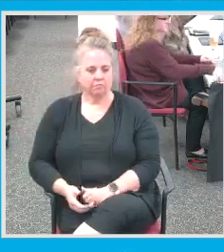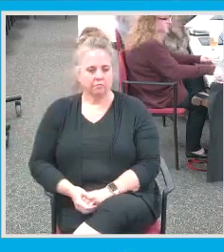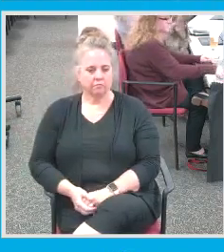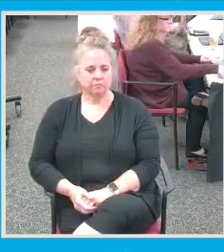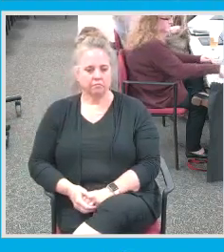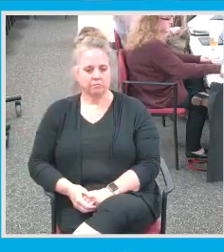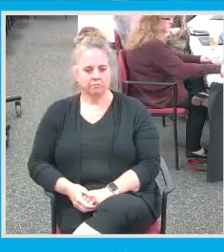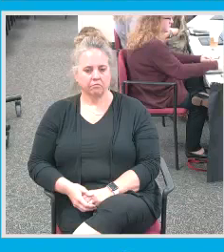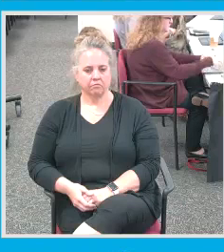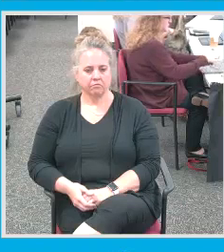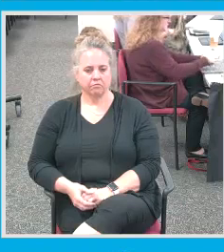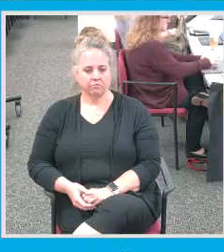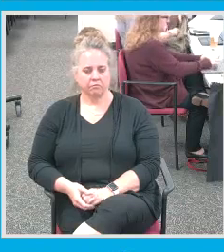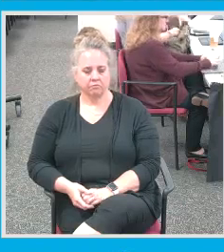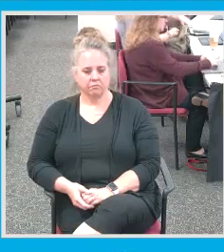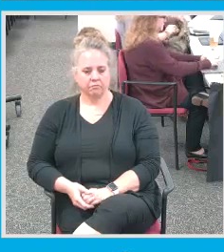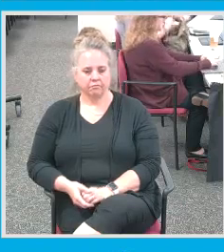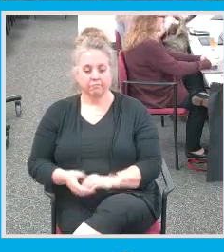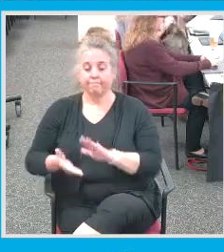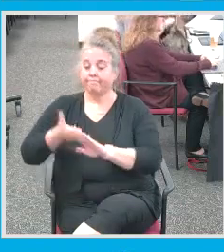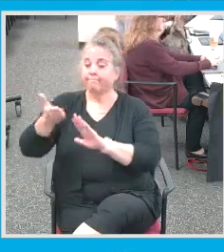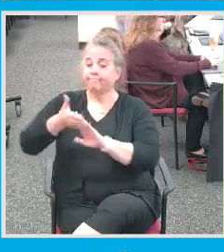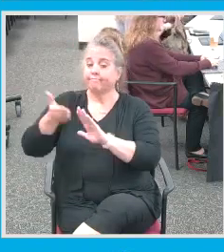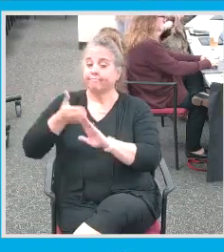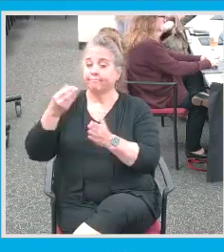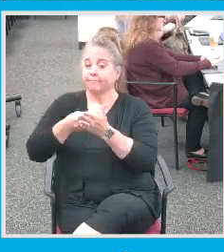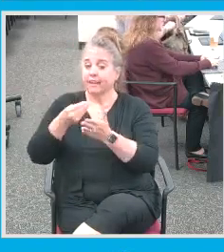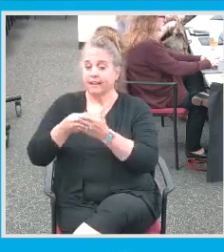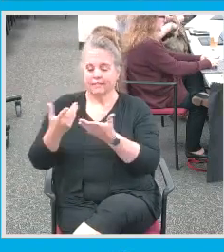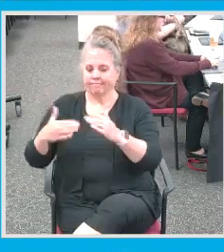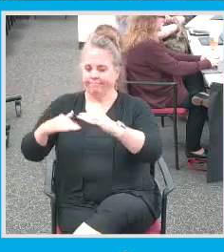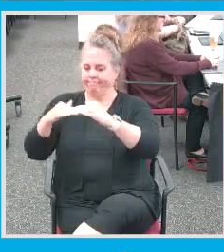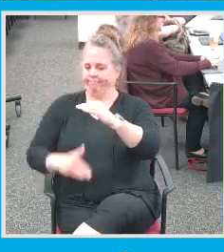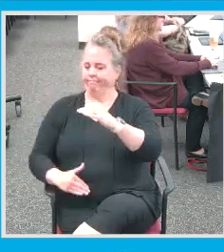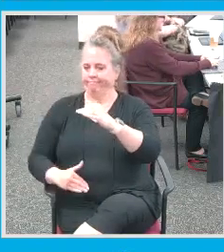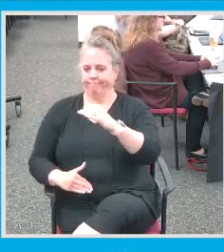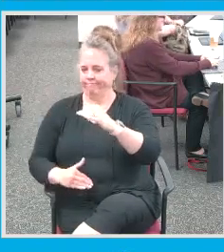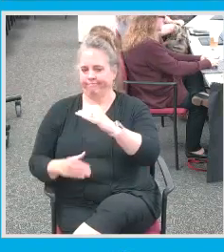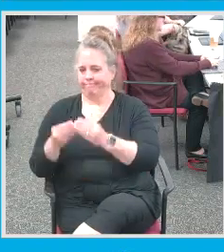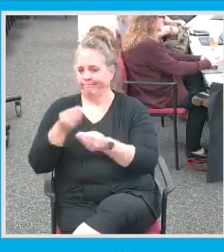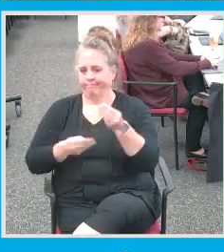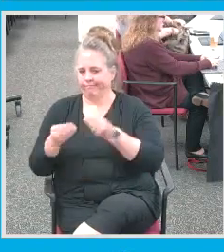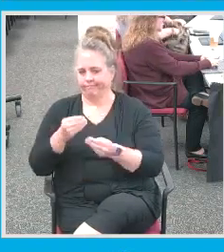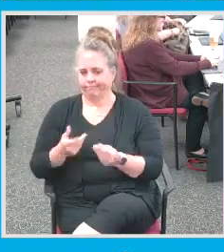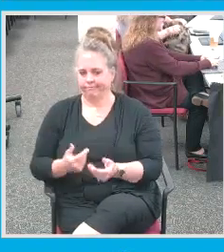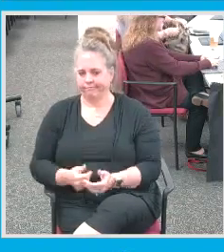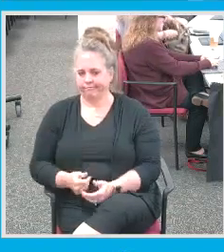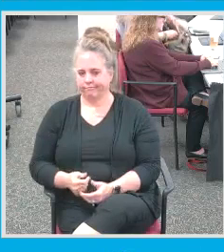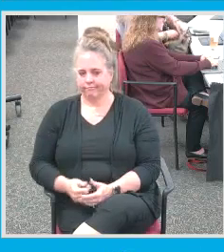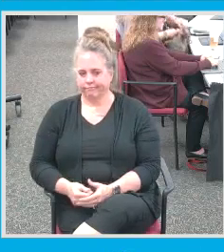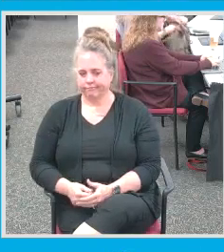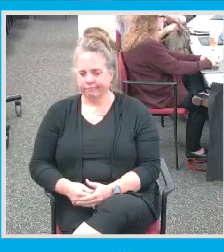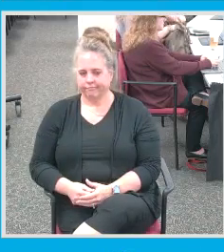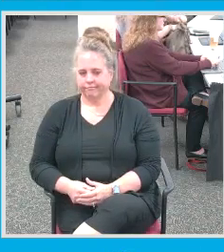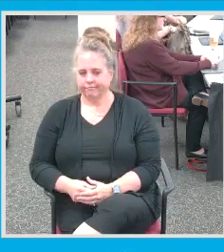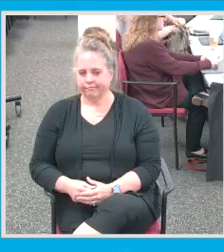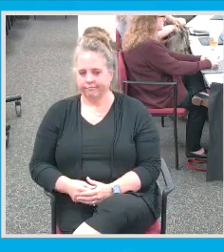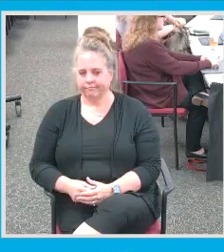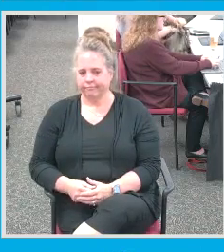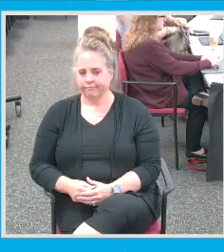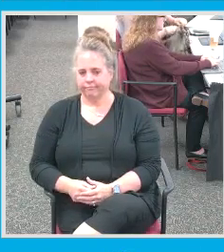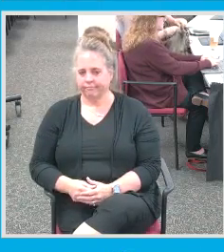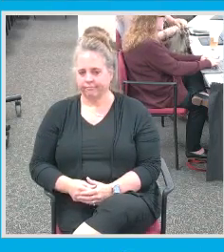of due to some timing. So we don't anticipate that to continue on throughout the year.